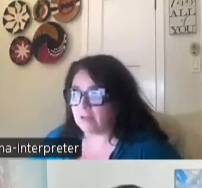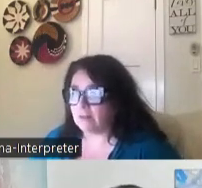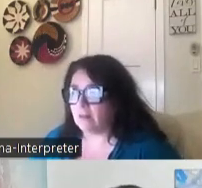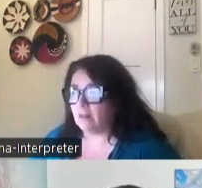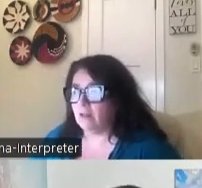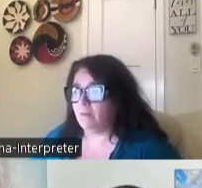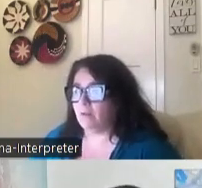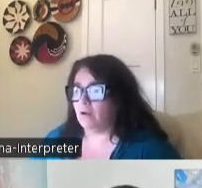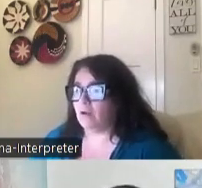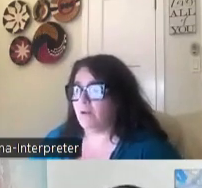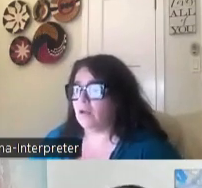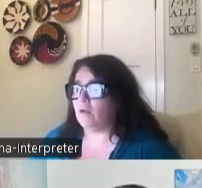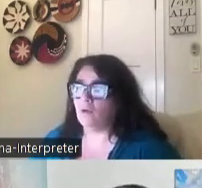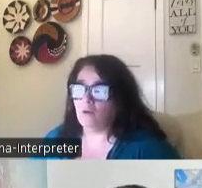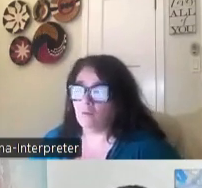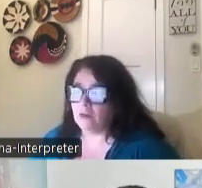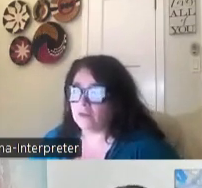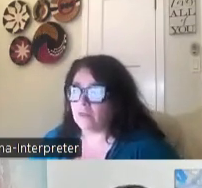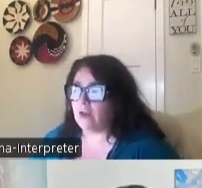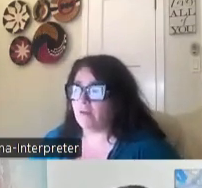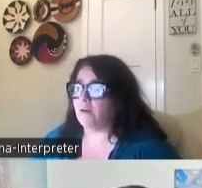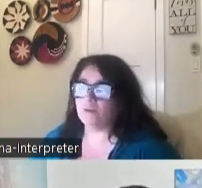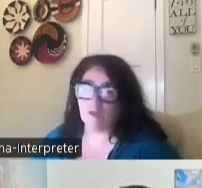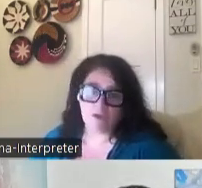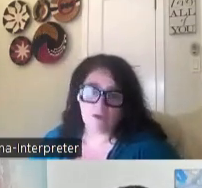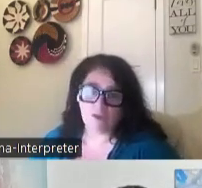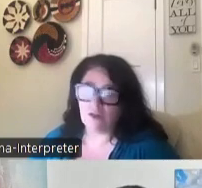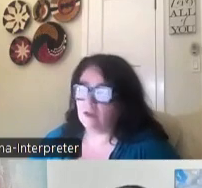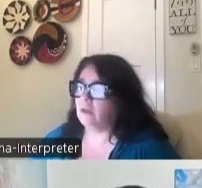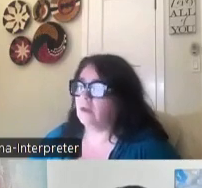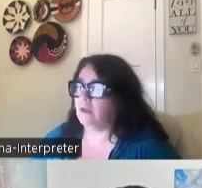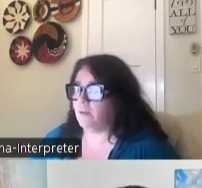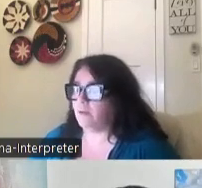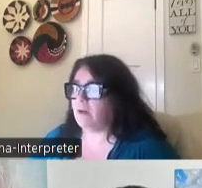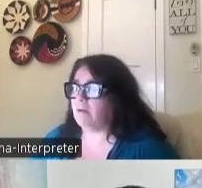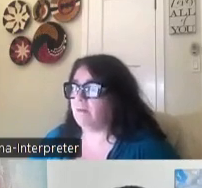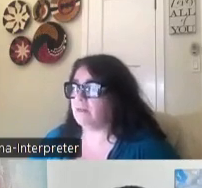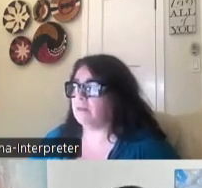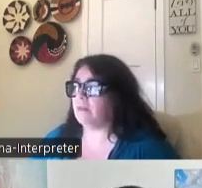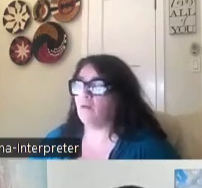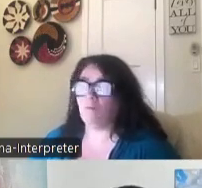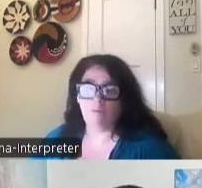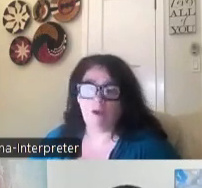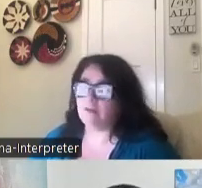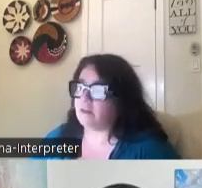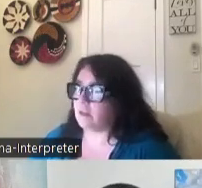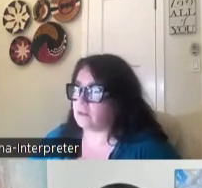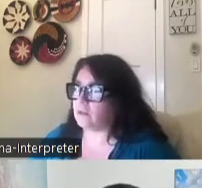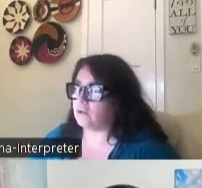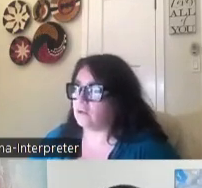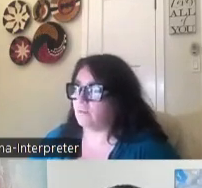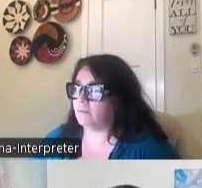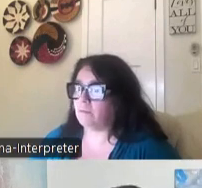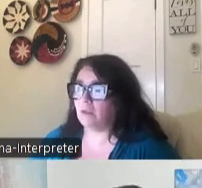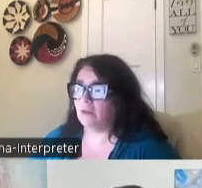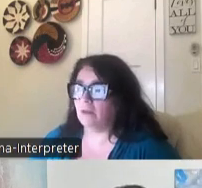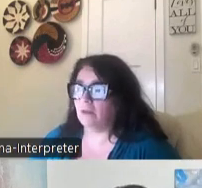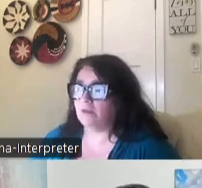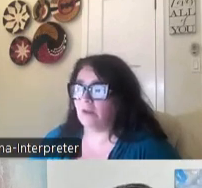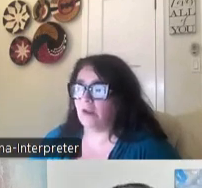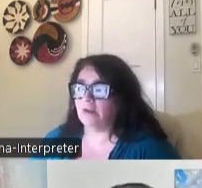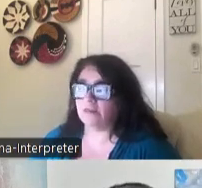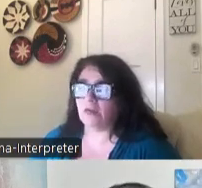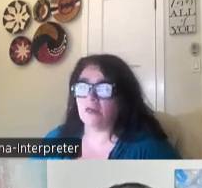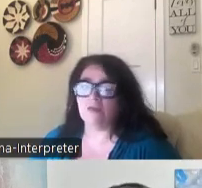will become still drier, but also that the wettest wets wetter still. And that can be, by the way,